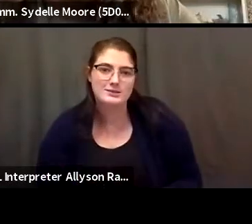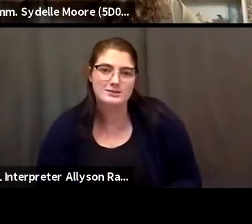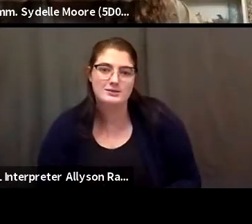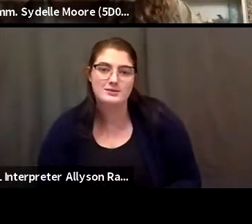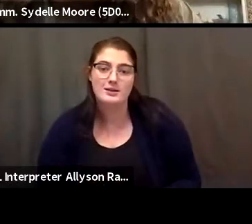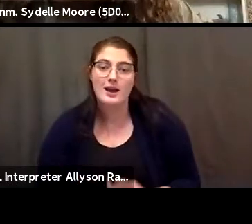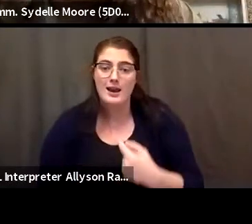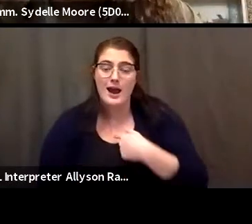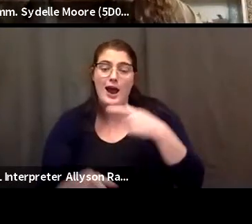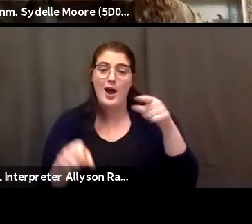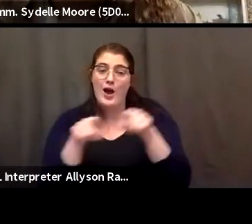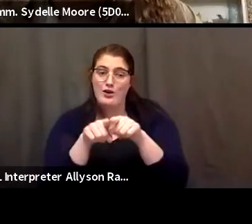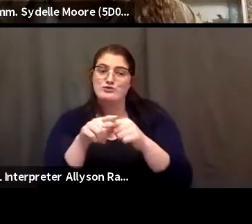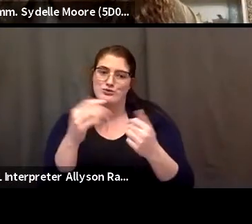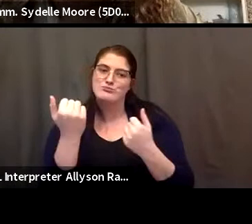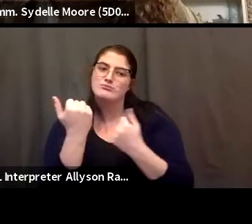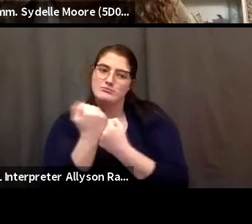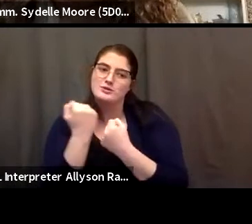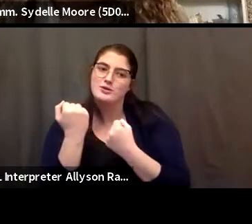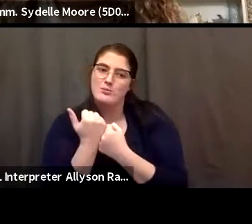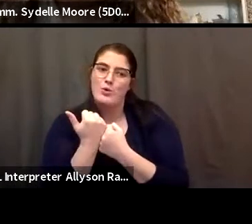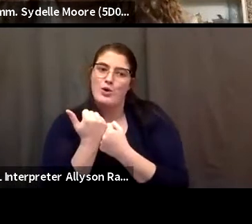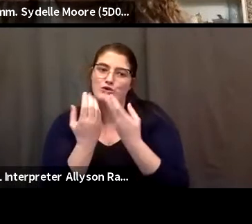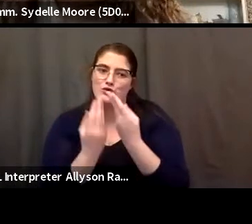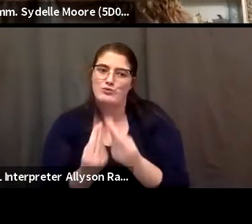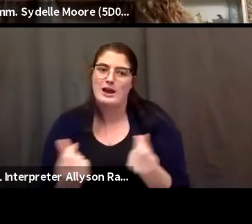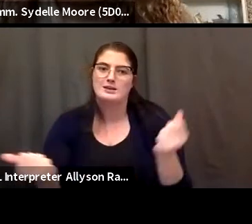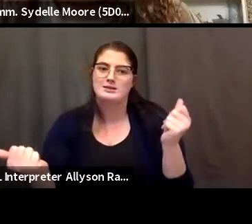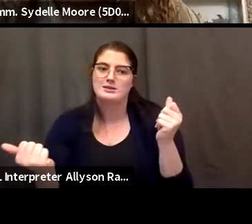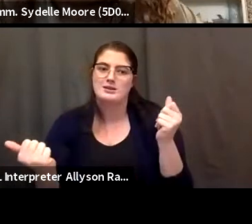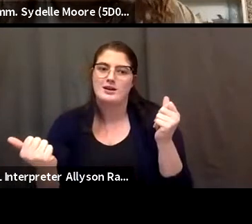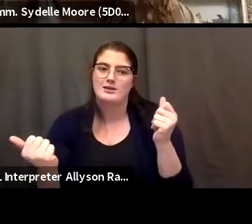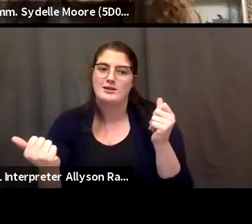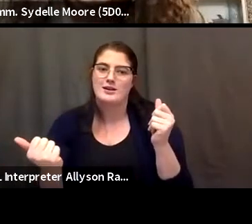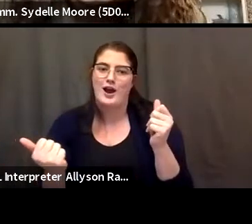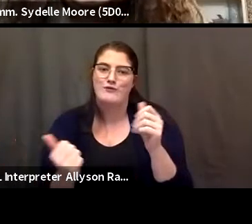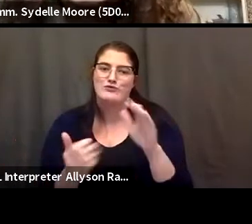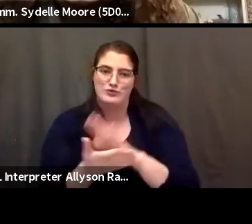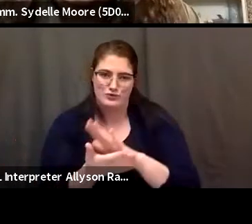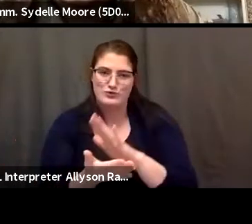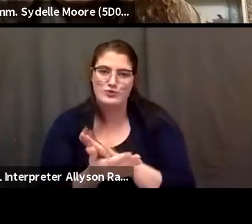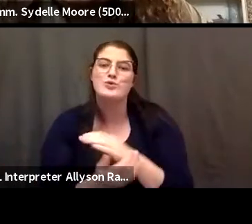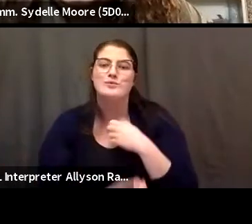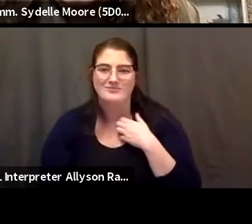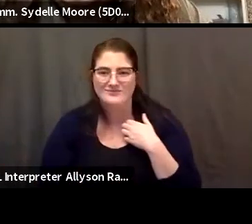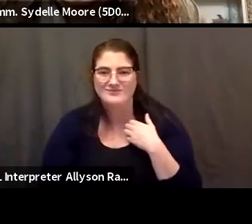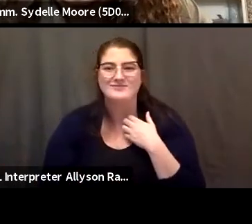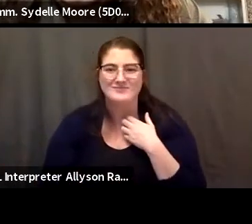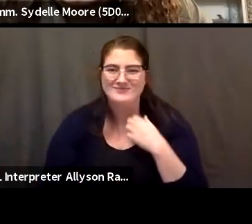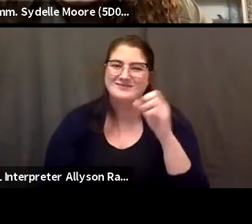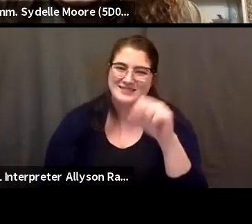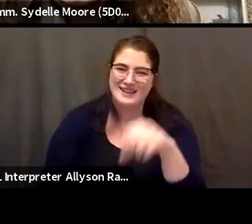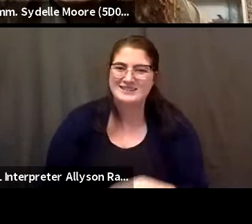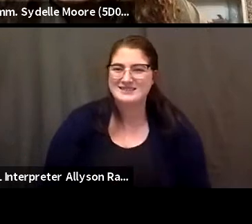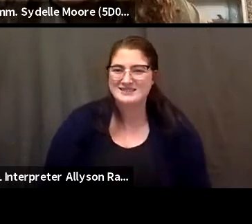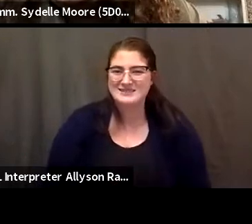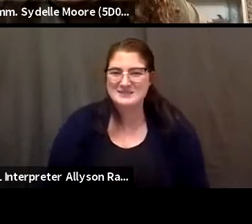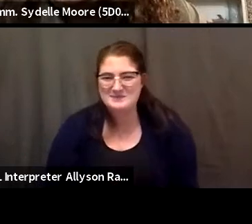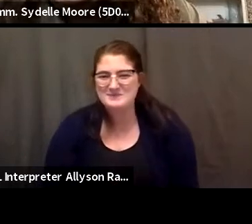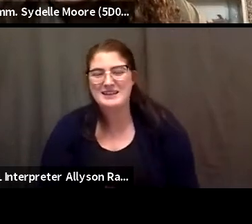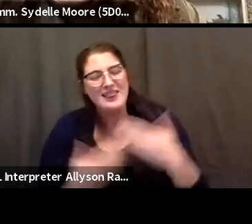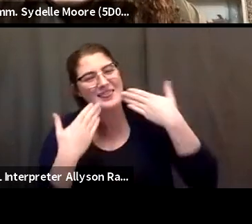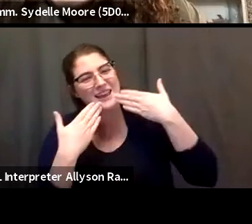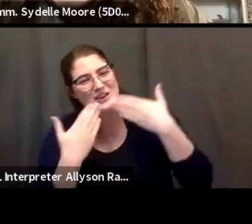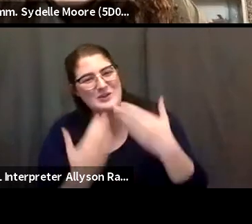I also support the resolution for the Cromell School. So thank you. Full circle.